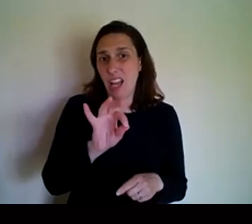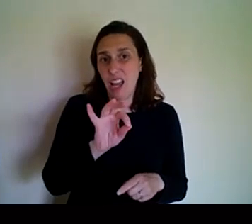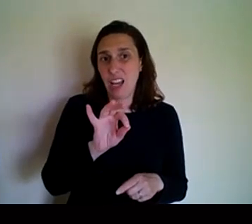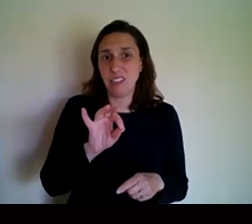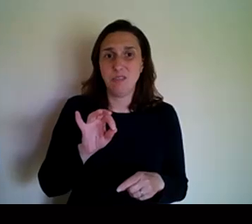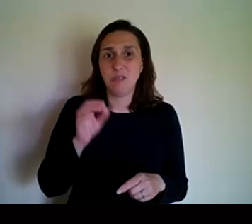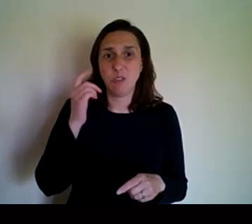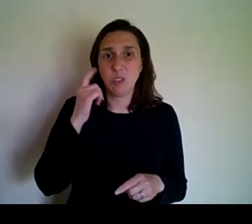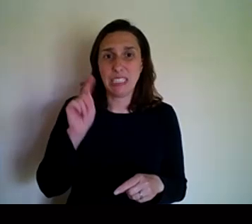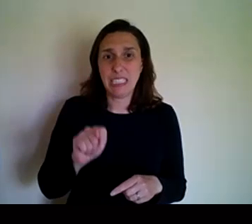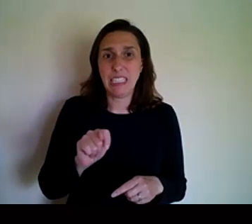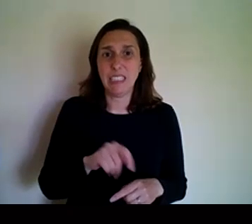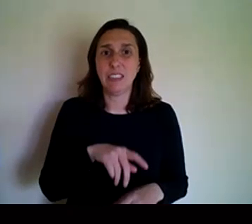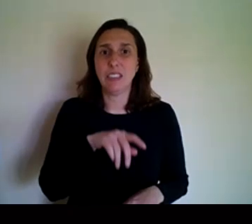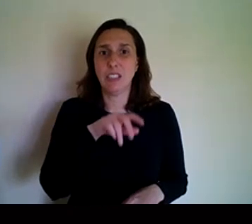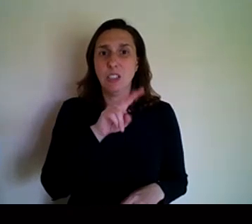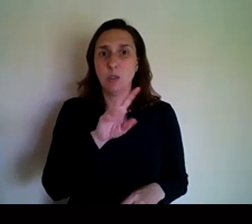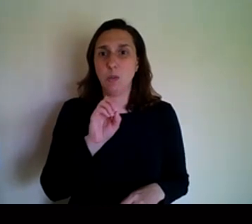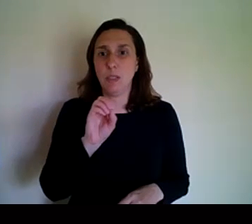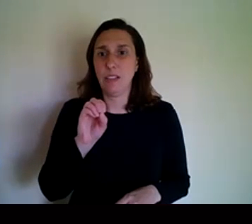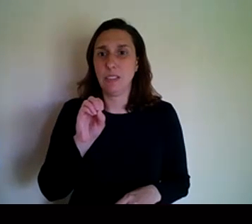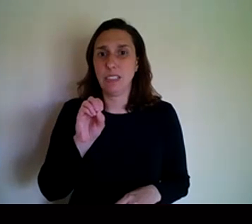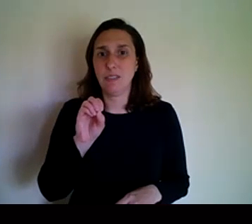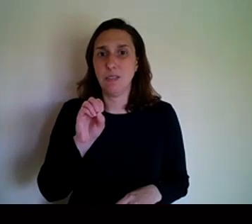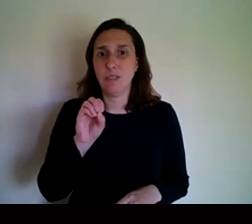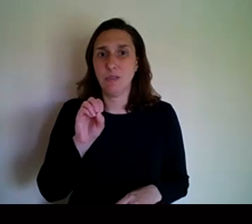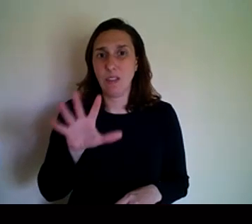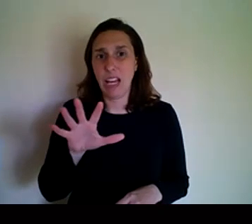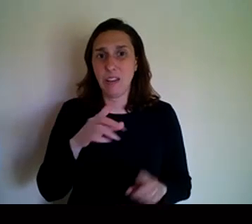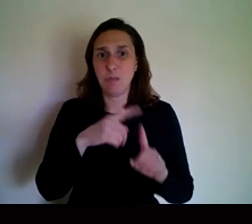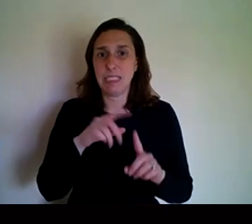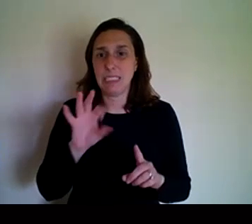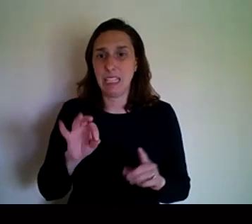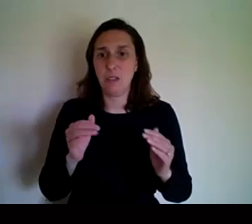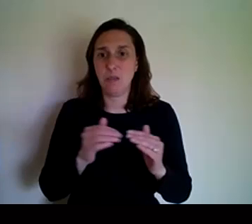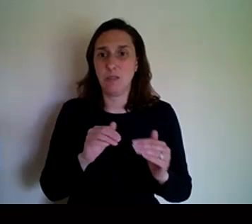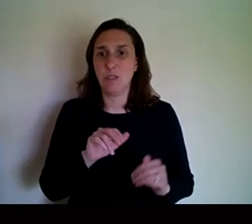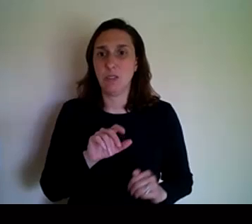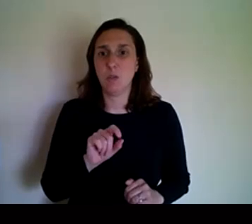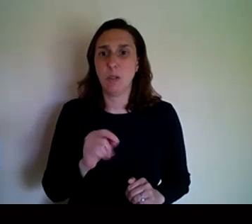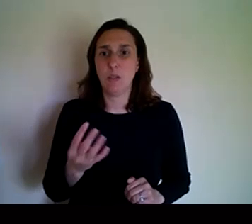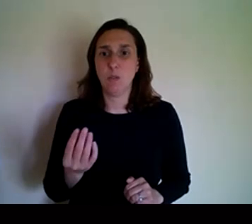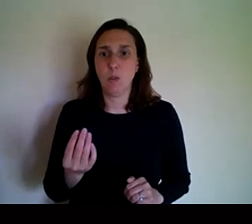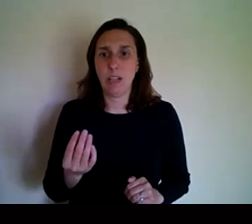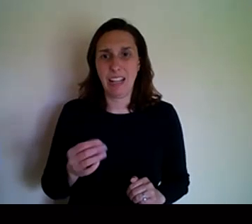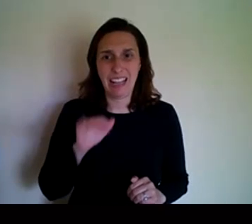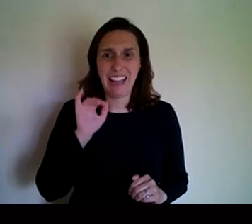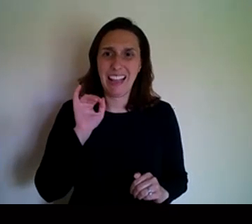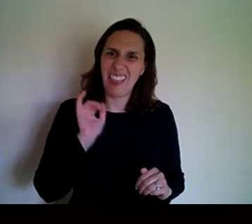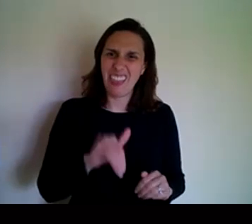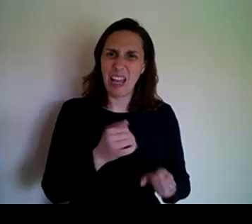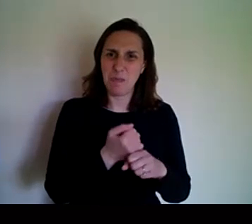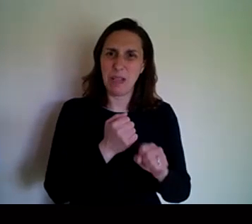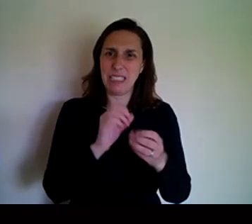2005 plus 9 would be in 2014, right? It just makes the number smaller and easier to